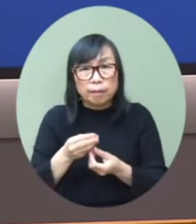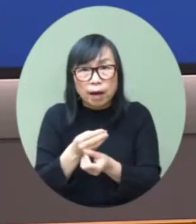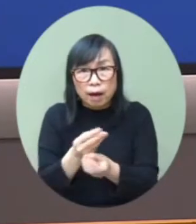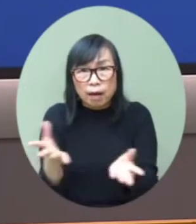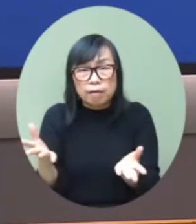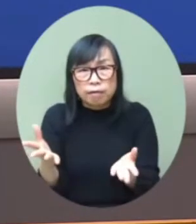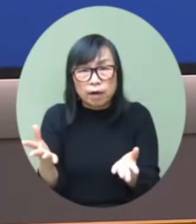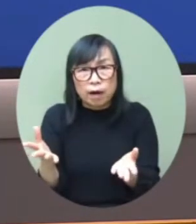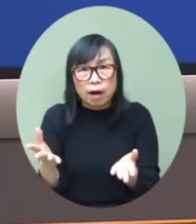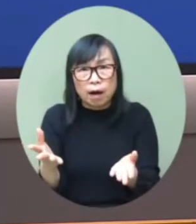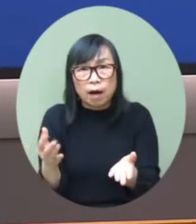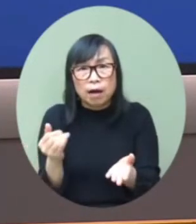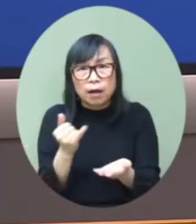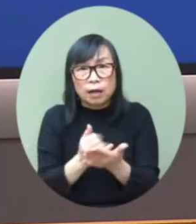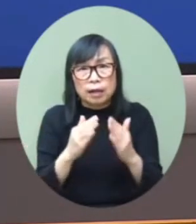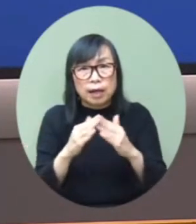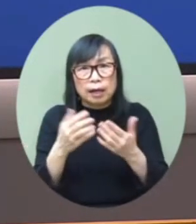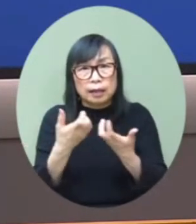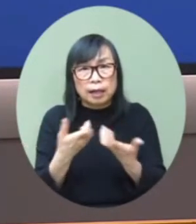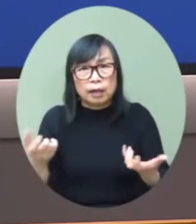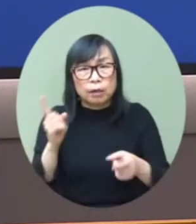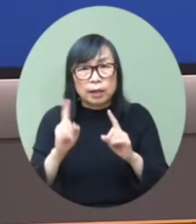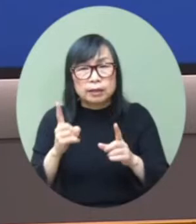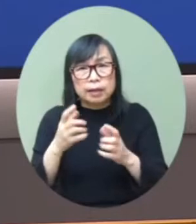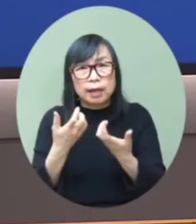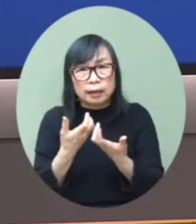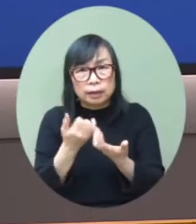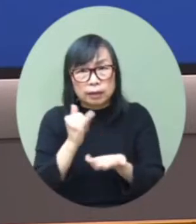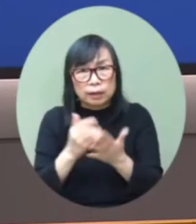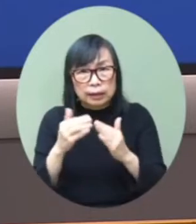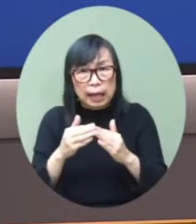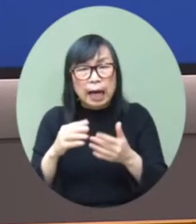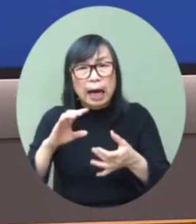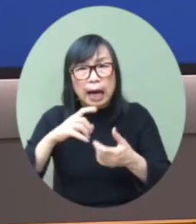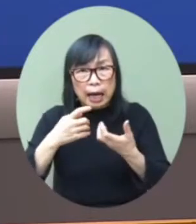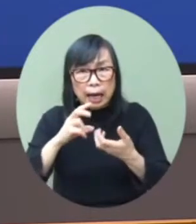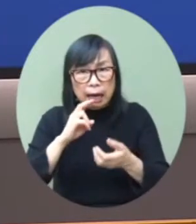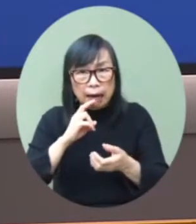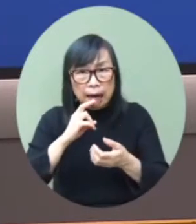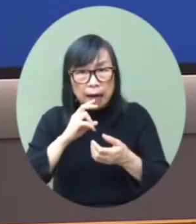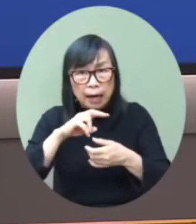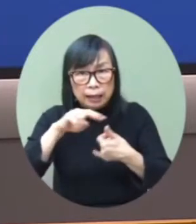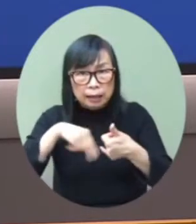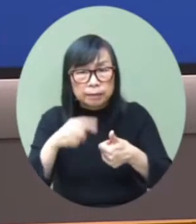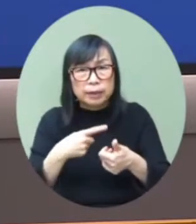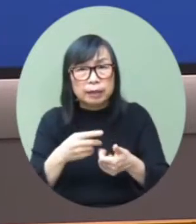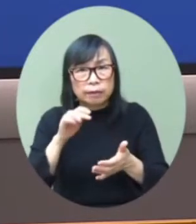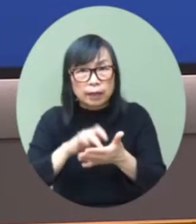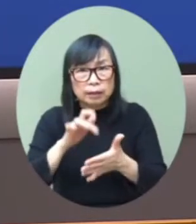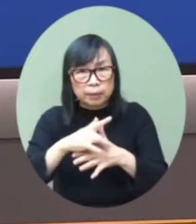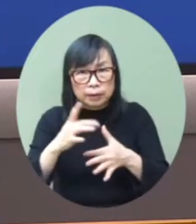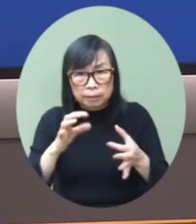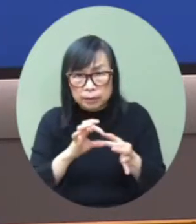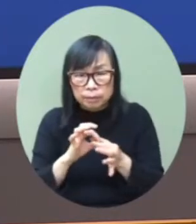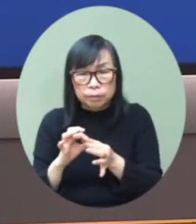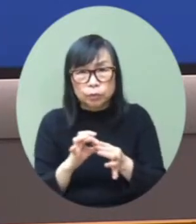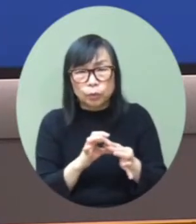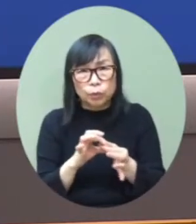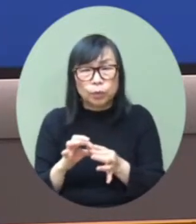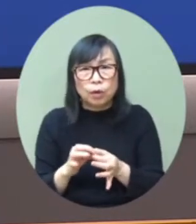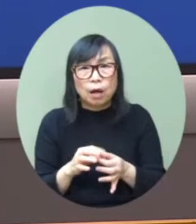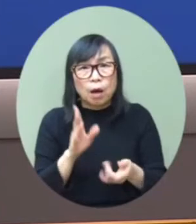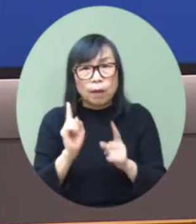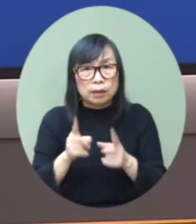Affairs Department. We have altogether distributed 10 million kits. There are also kits distributed to close